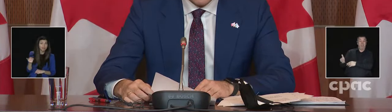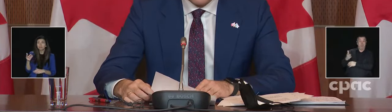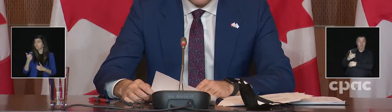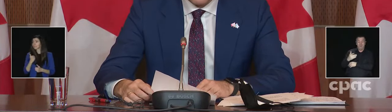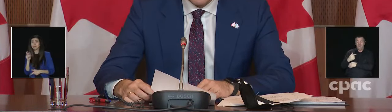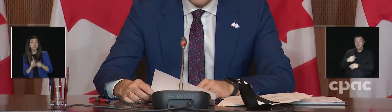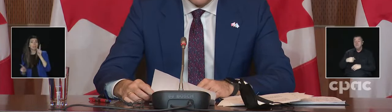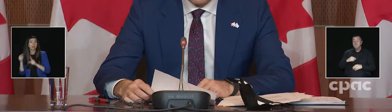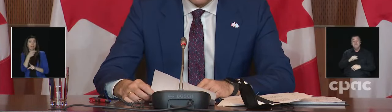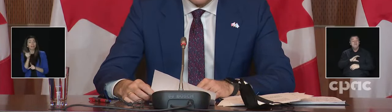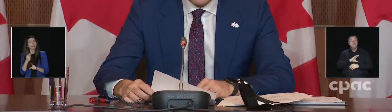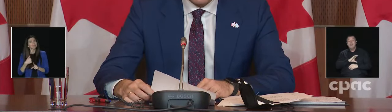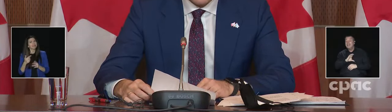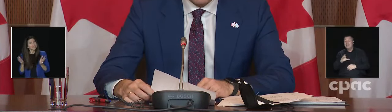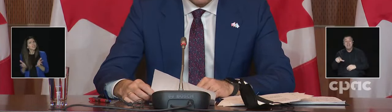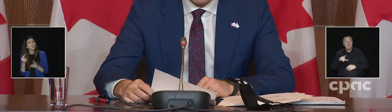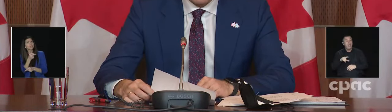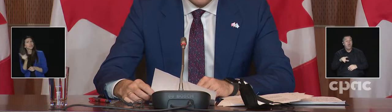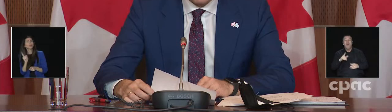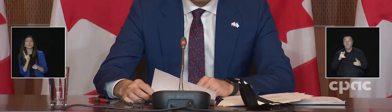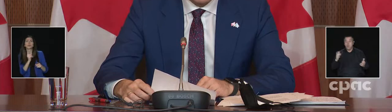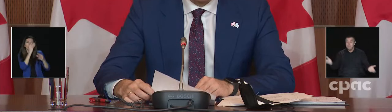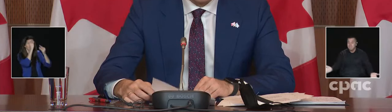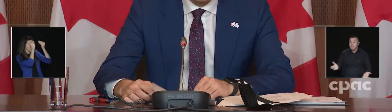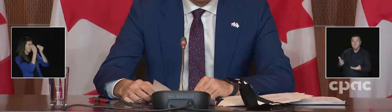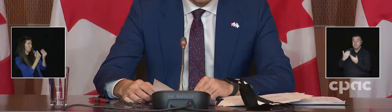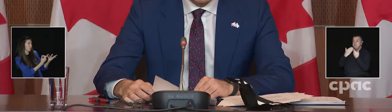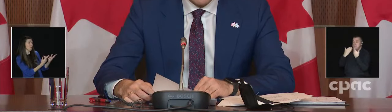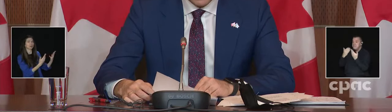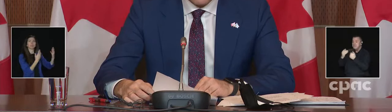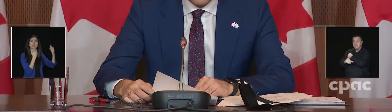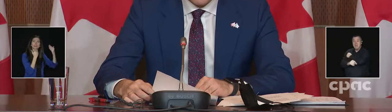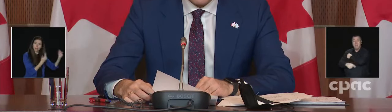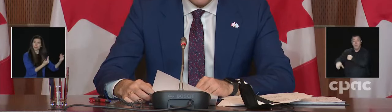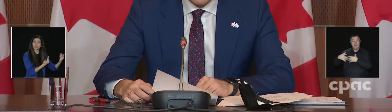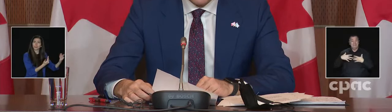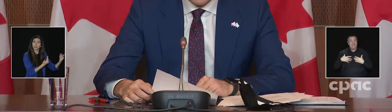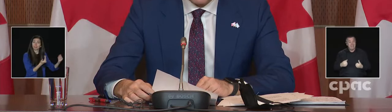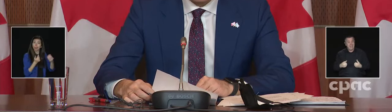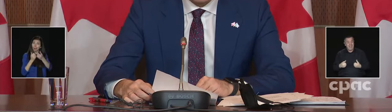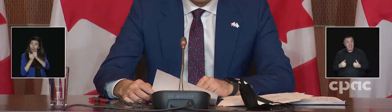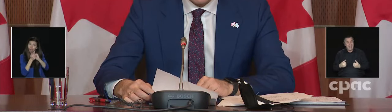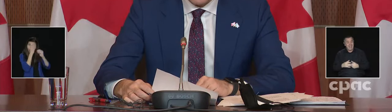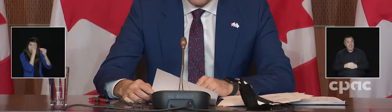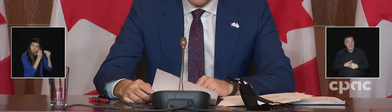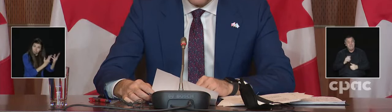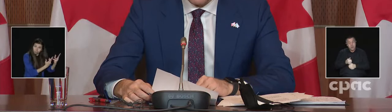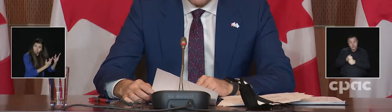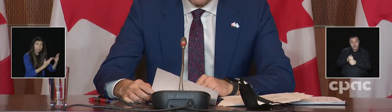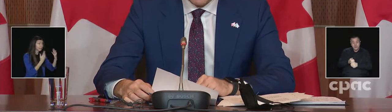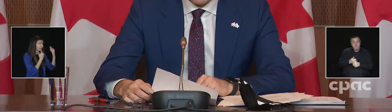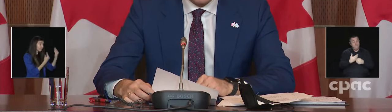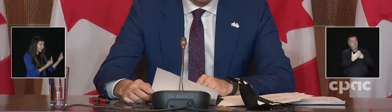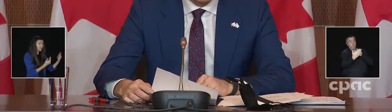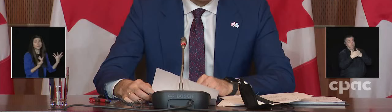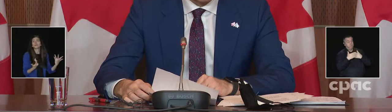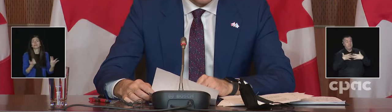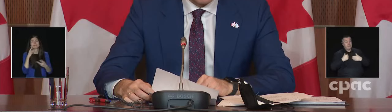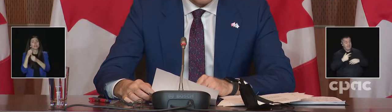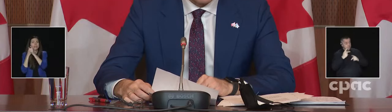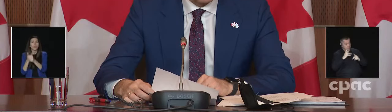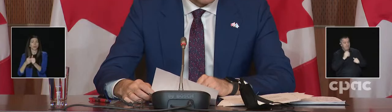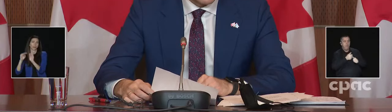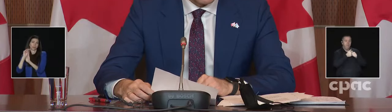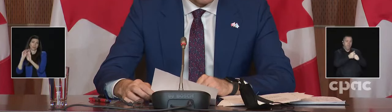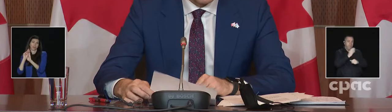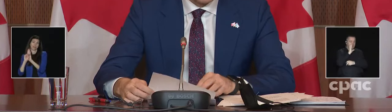your gratitude to healthcare workers by following public health advice and getting vaccinated, whether it be your